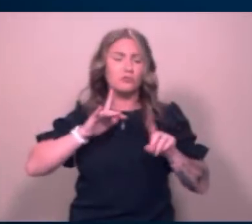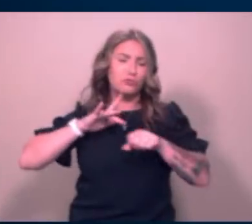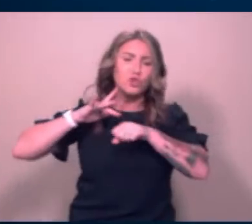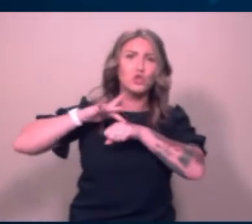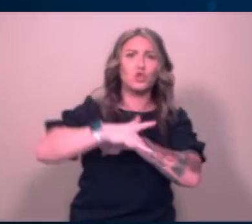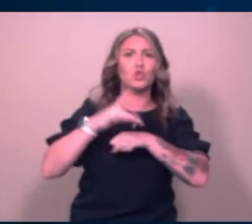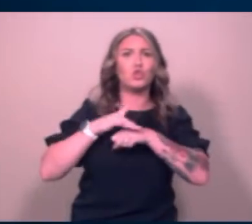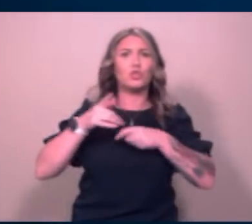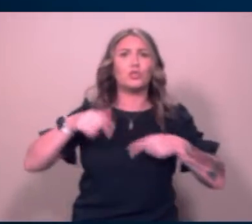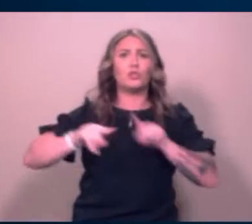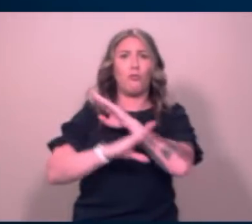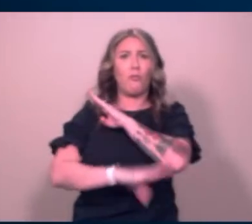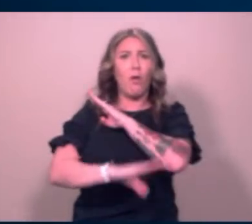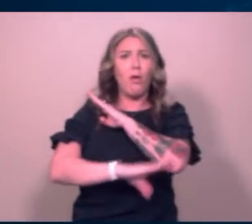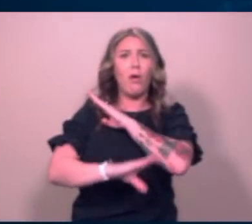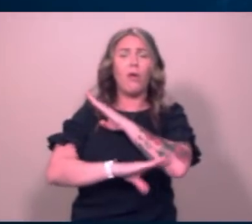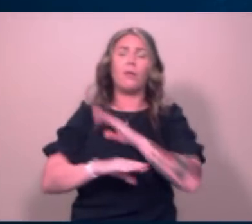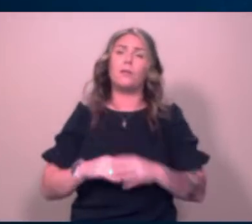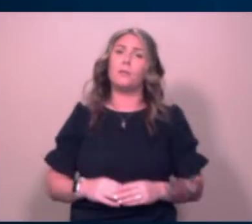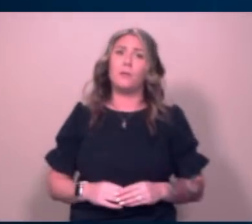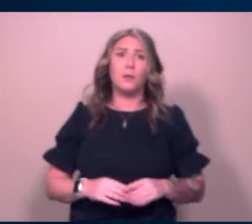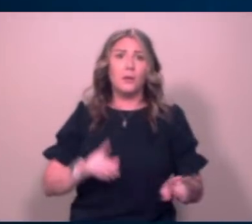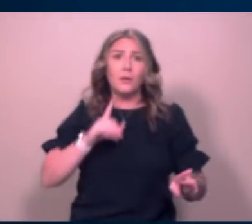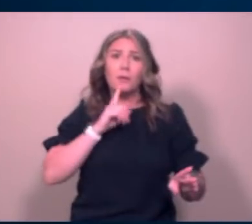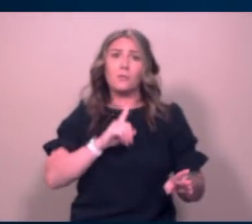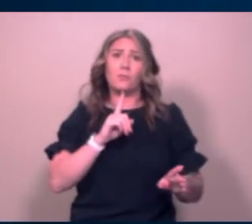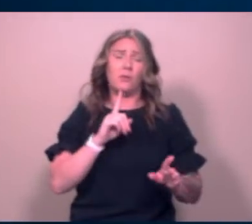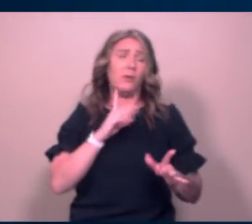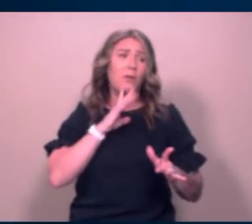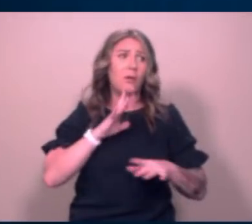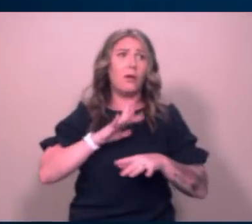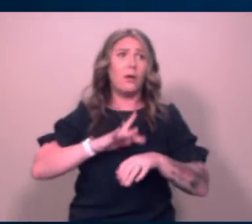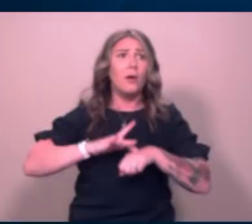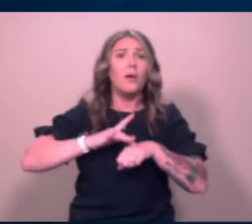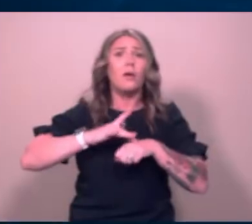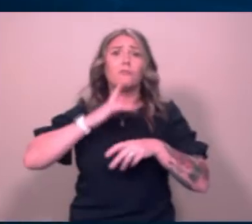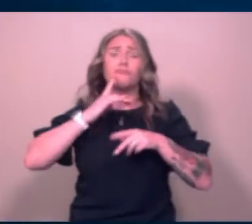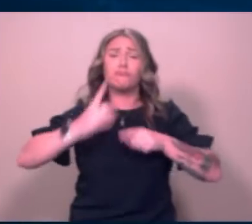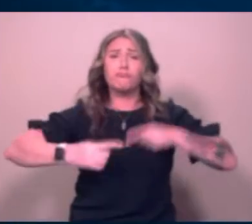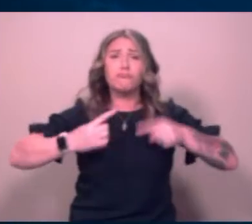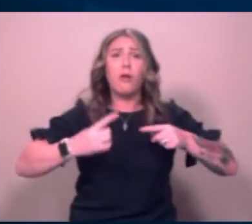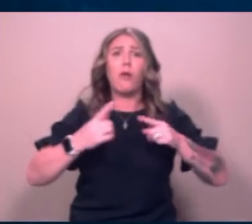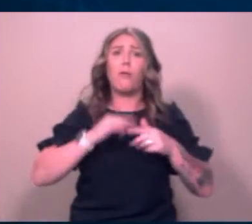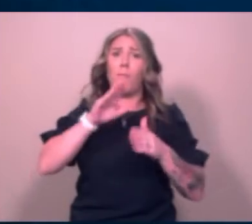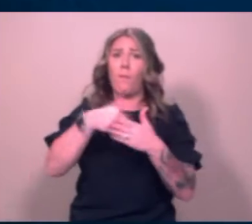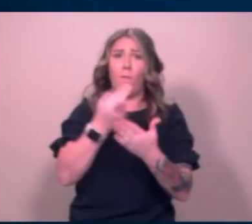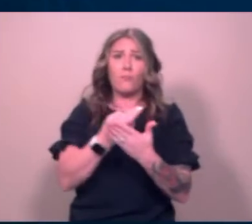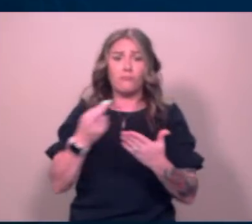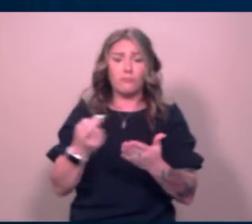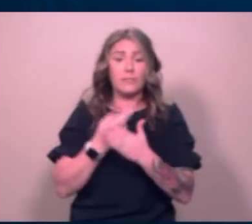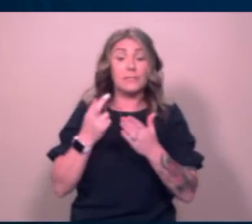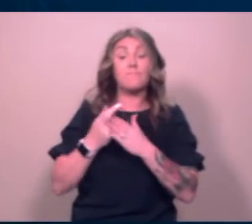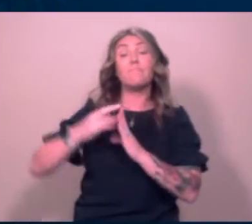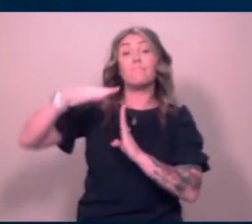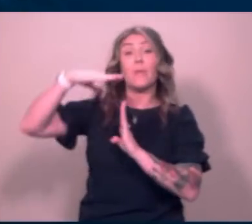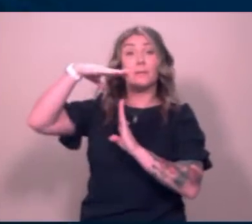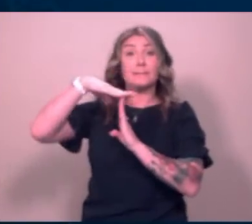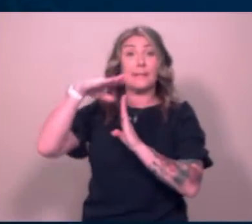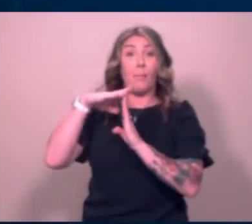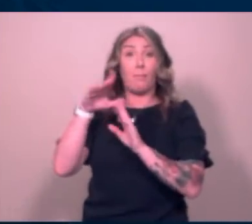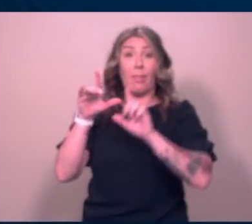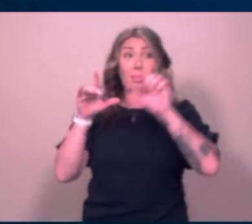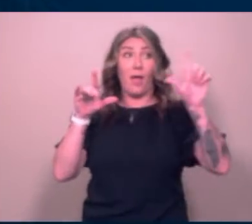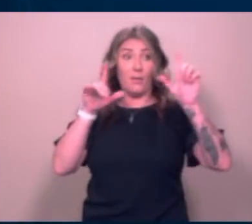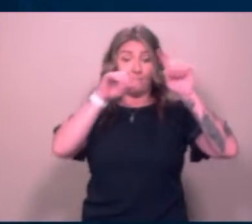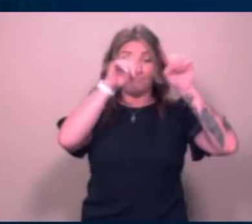in the fall, and has put certainly a strain on all the resources. In the upper left corner of the graph, there's